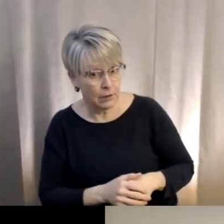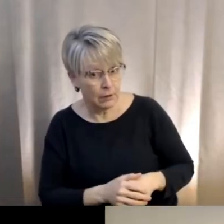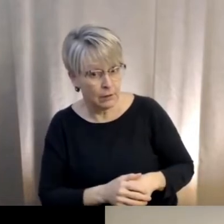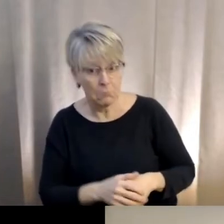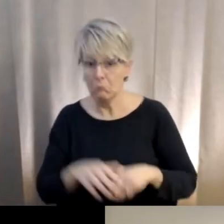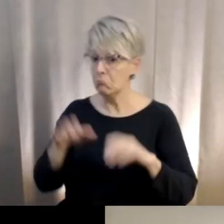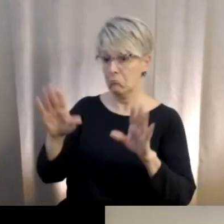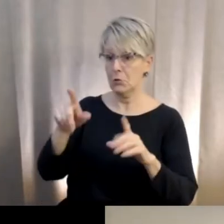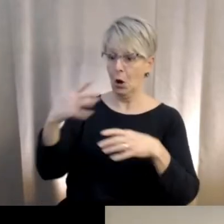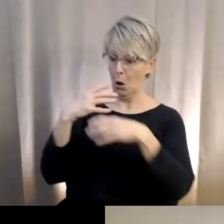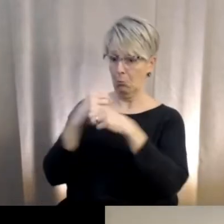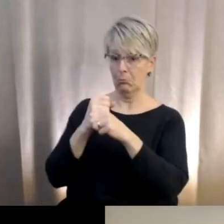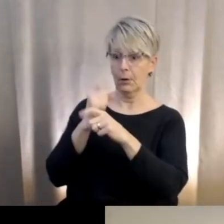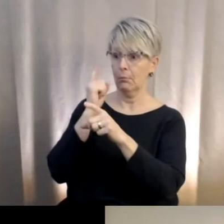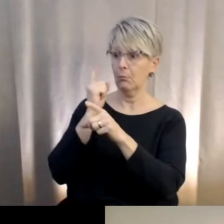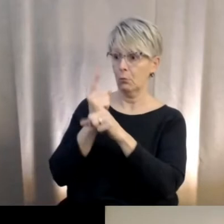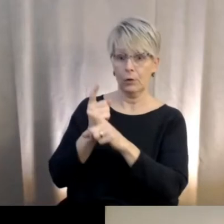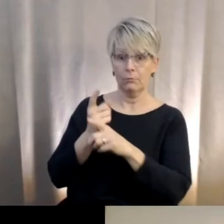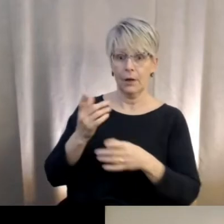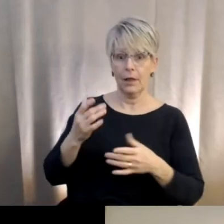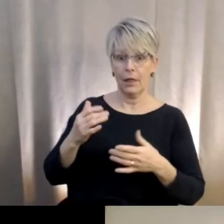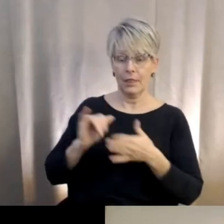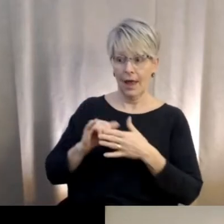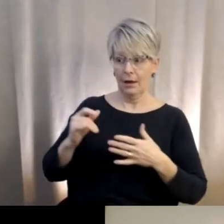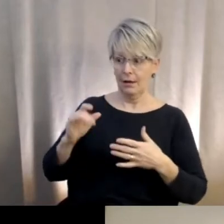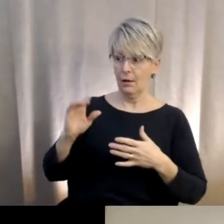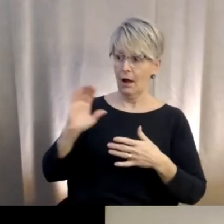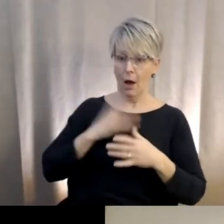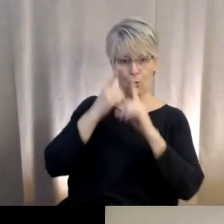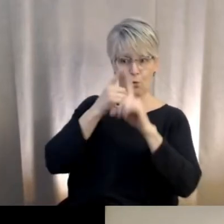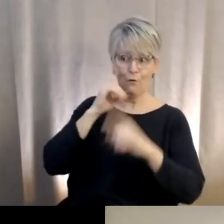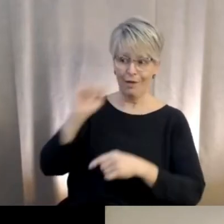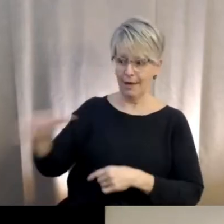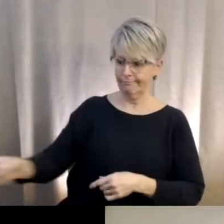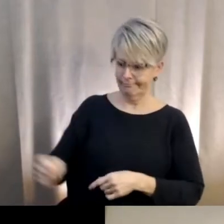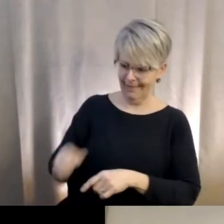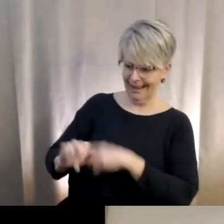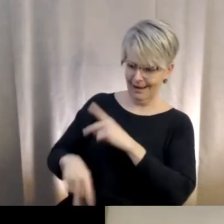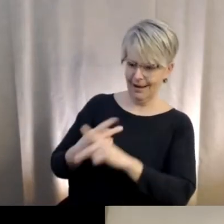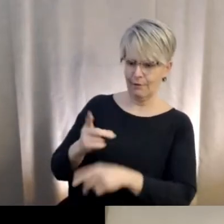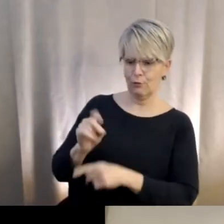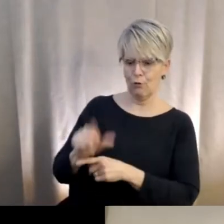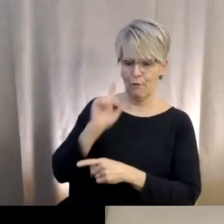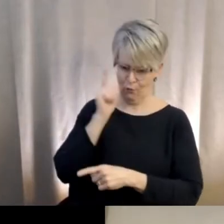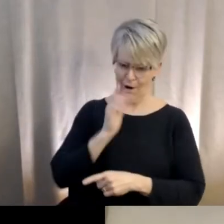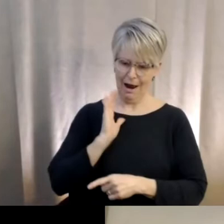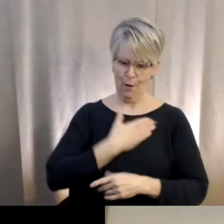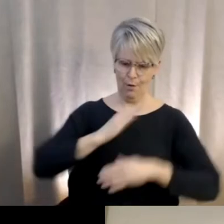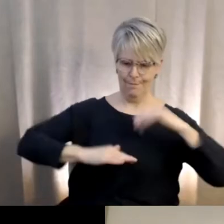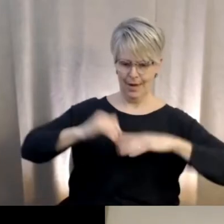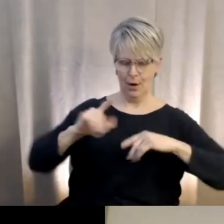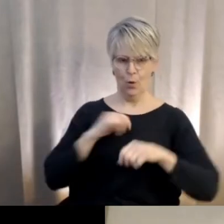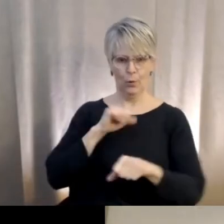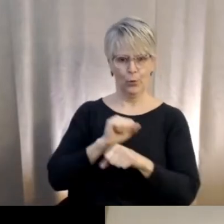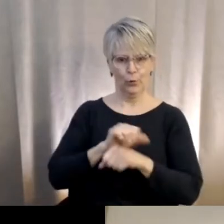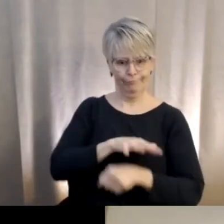That was a good recap of what I think we were looking for in relation to a facility dog. Okay, great. So then